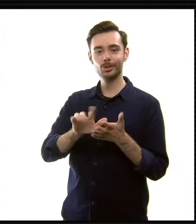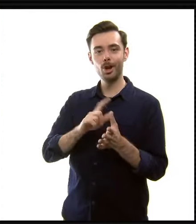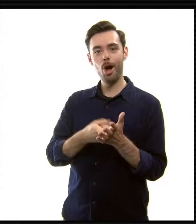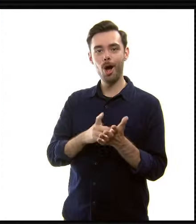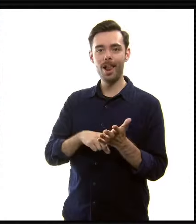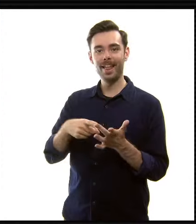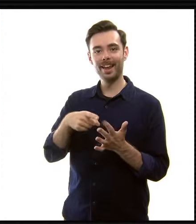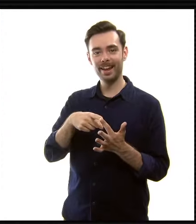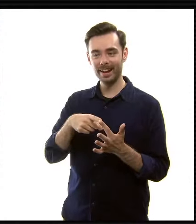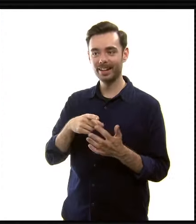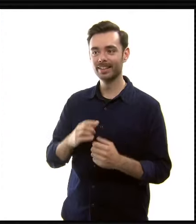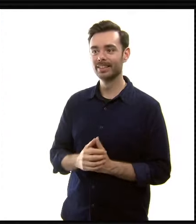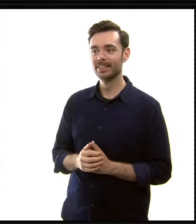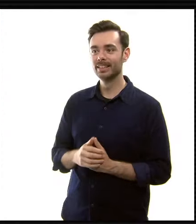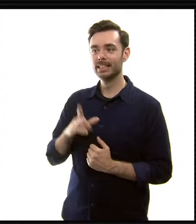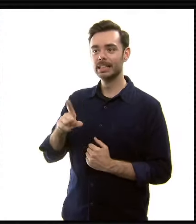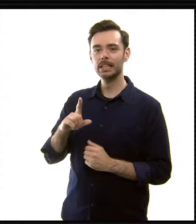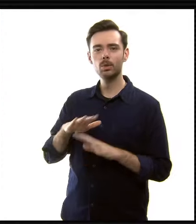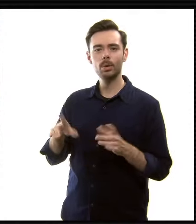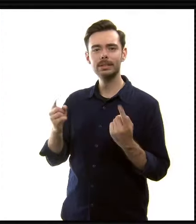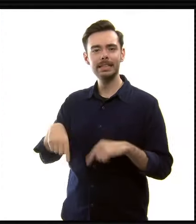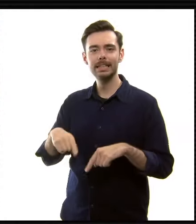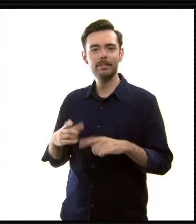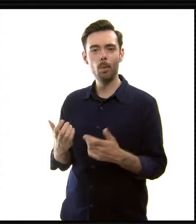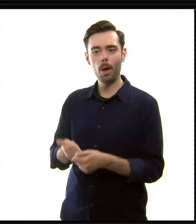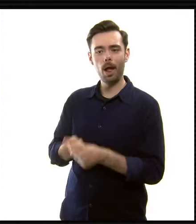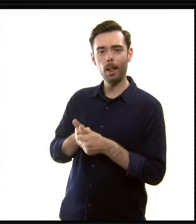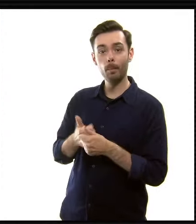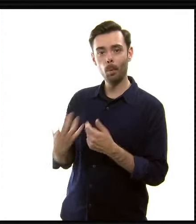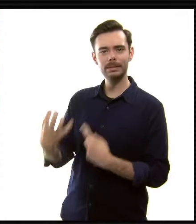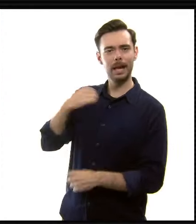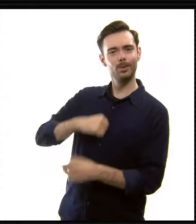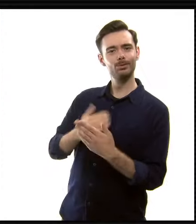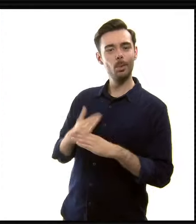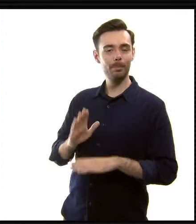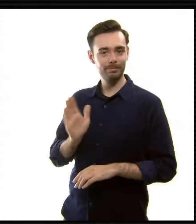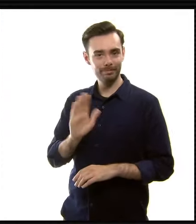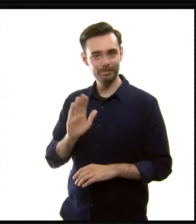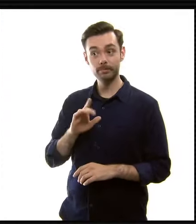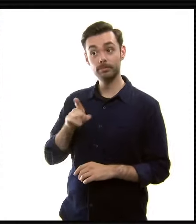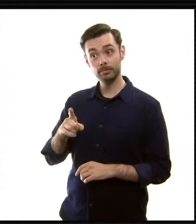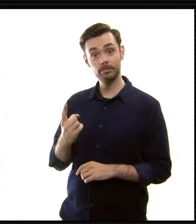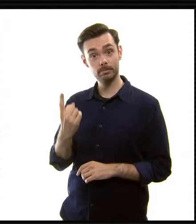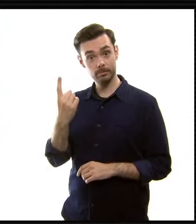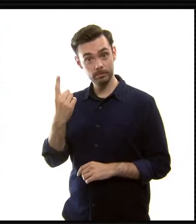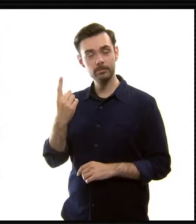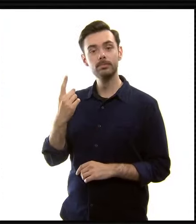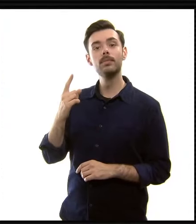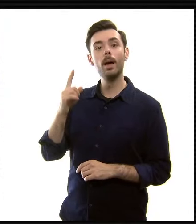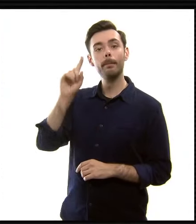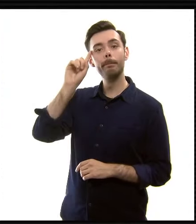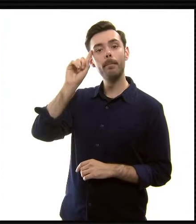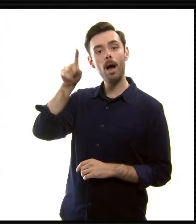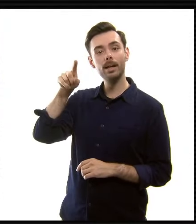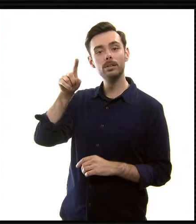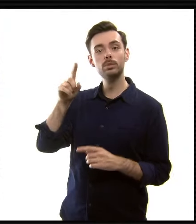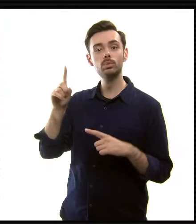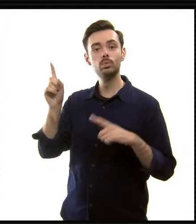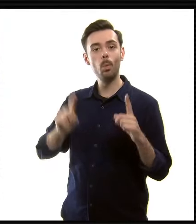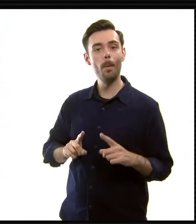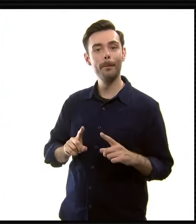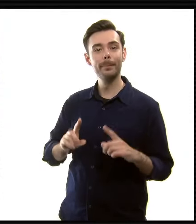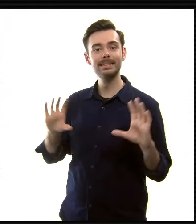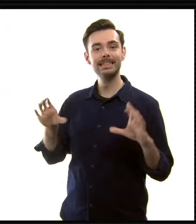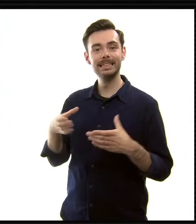my news reading career. He's one of the 5 amazing robots developed by the LEGO Mindstorms team. Now, like Charlie, all of